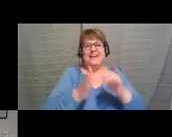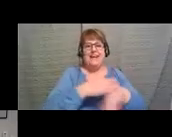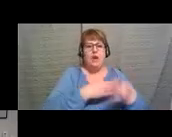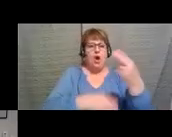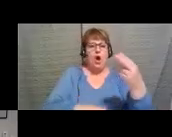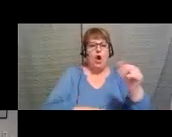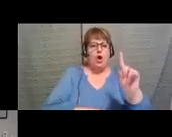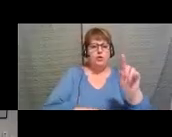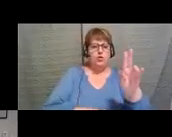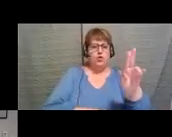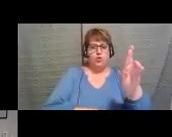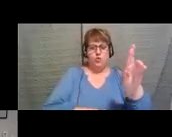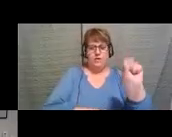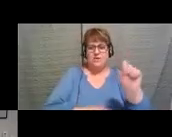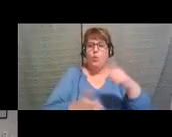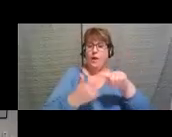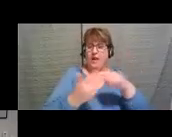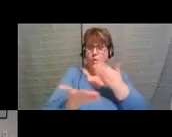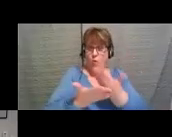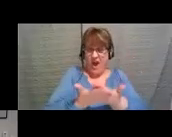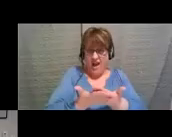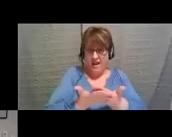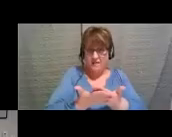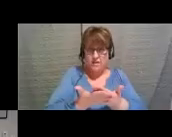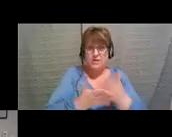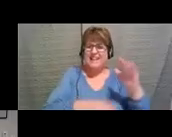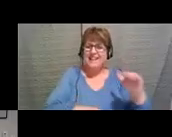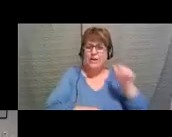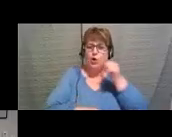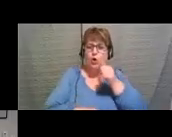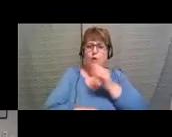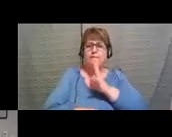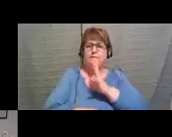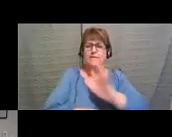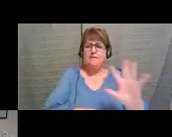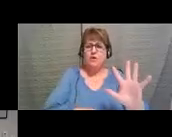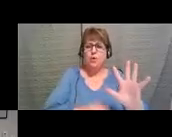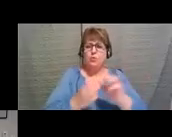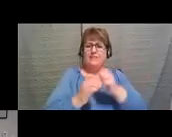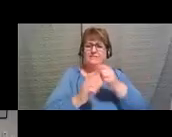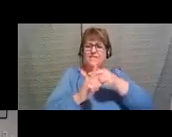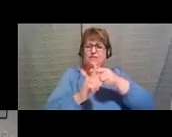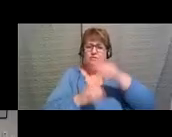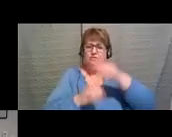there, shortly after I arrived, there was a little girl, a little 5-year-old brought in with a fever.